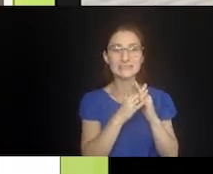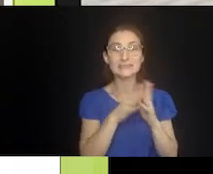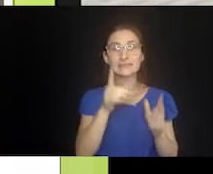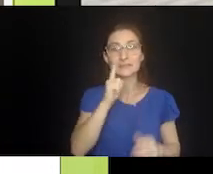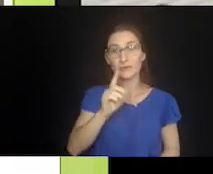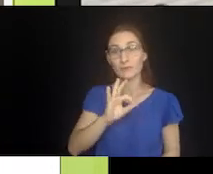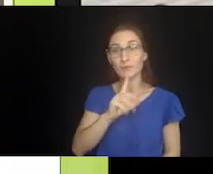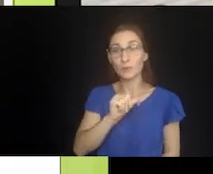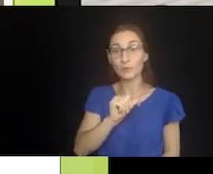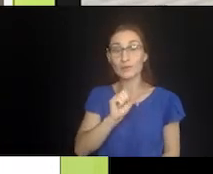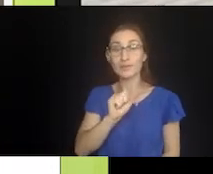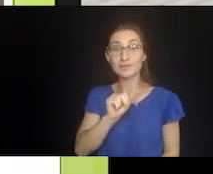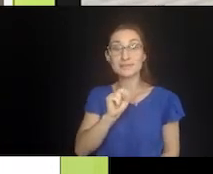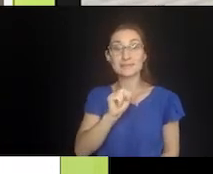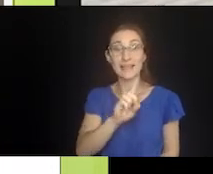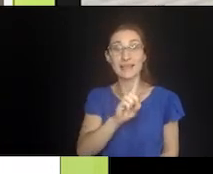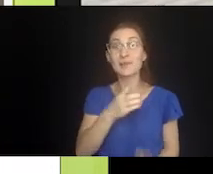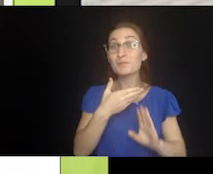started